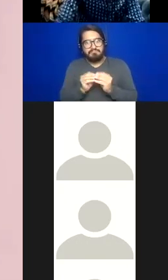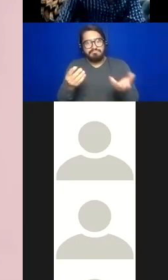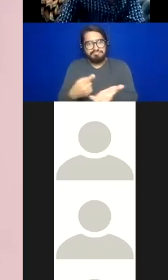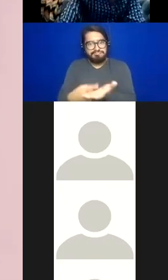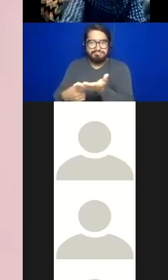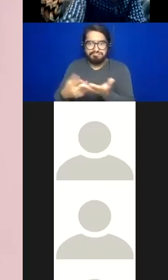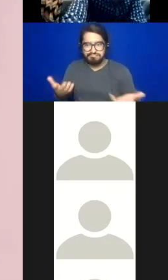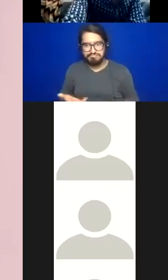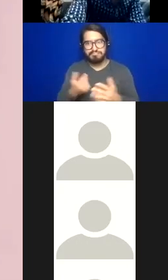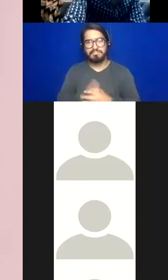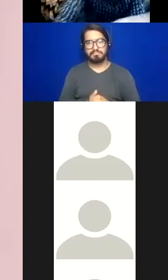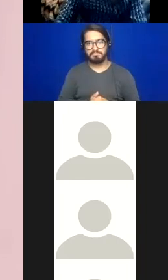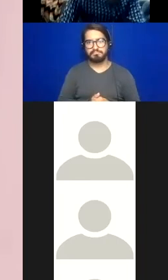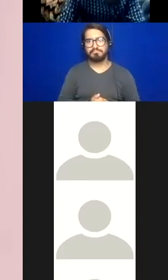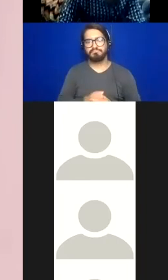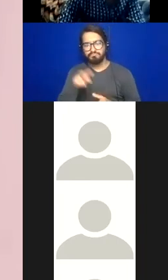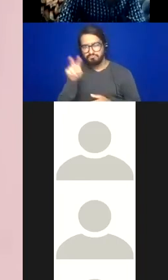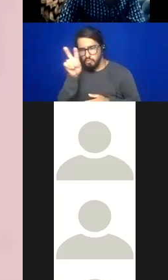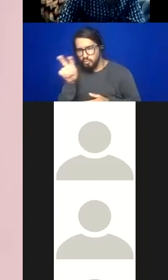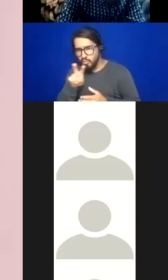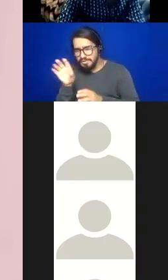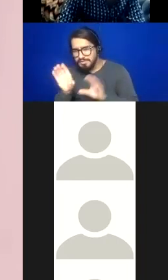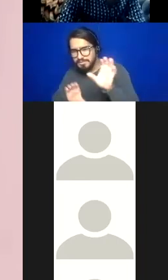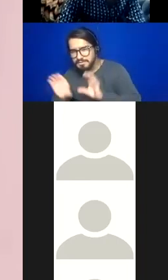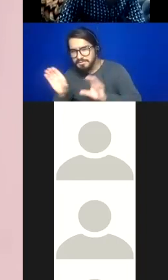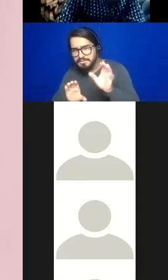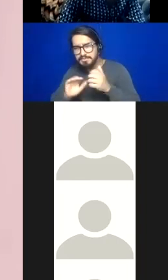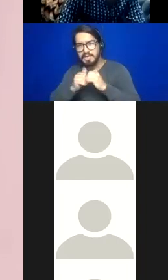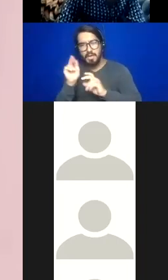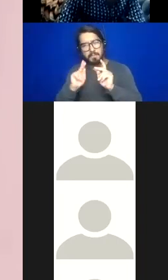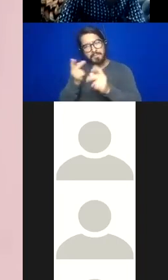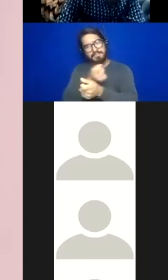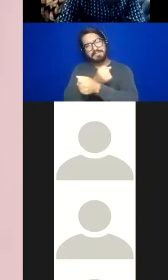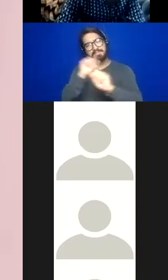Okay, I'm trying to read this little chat about keeping people safe.